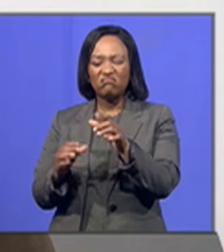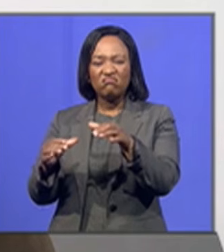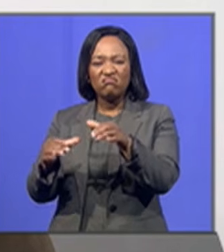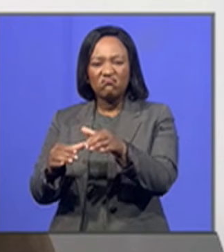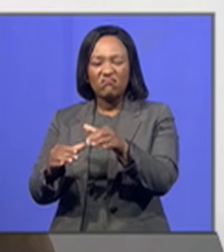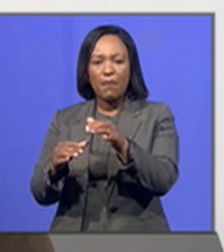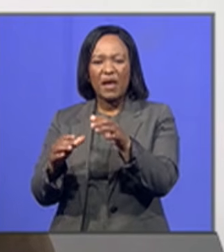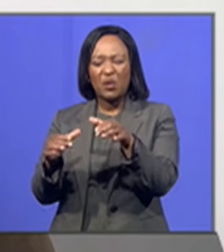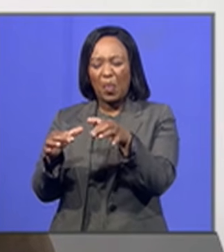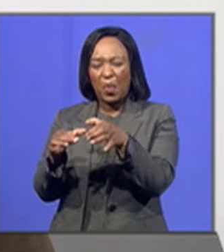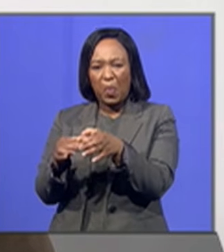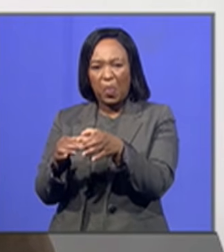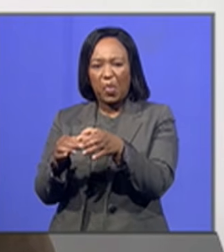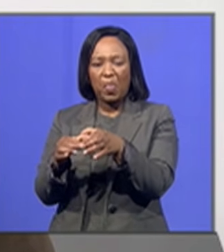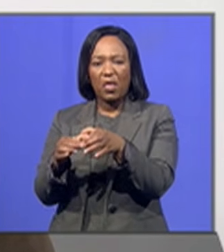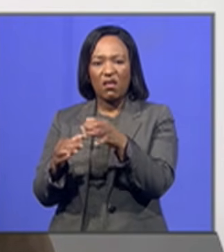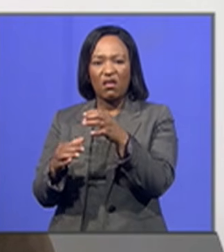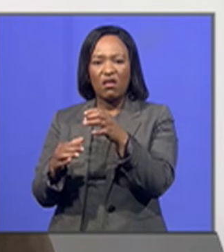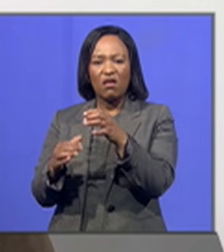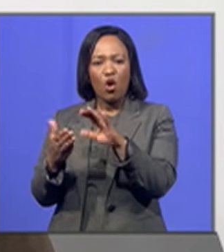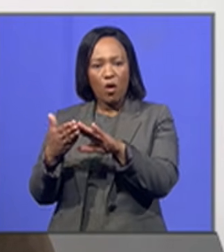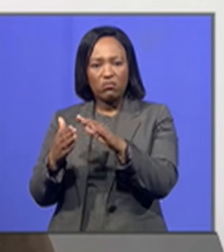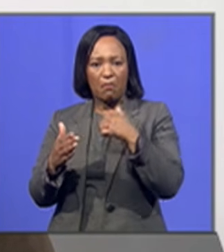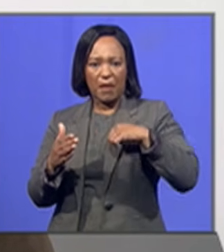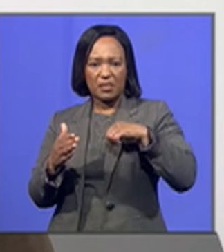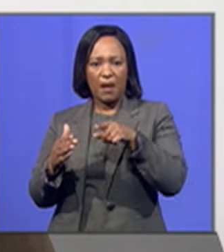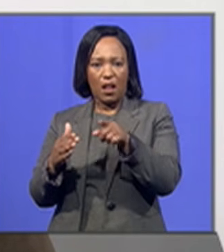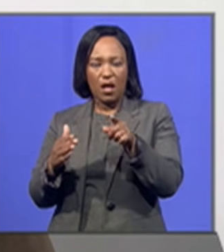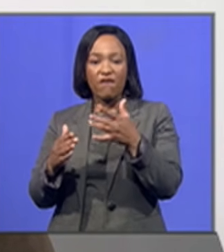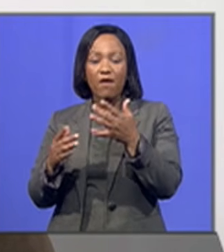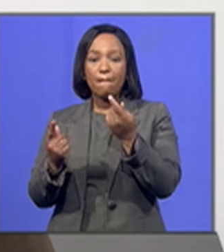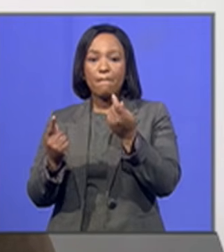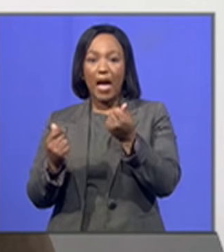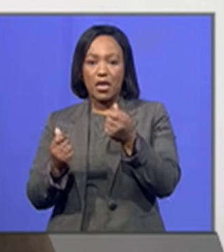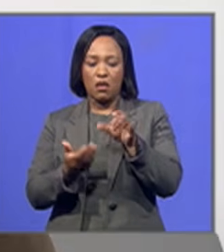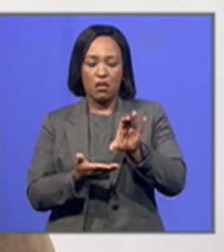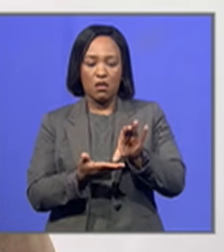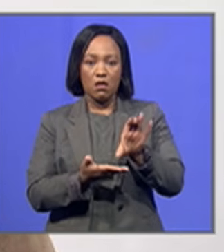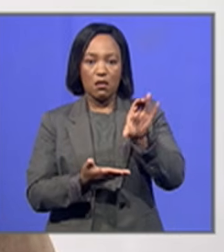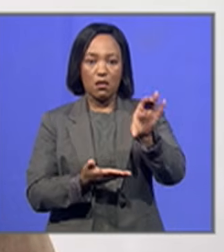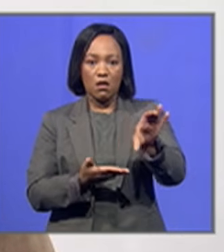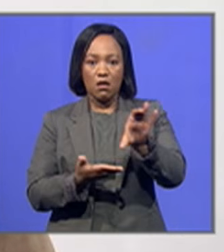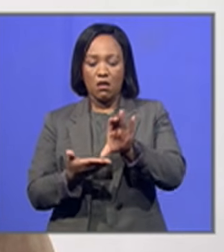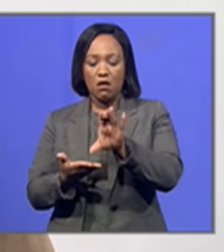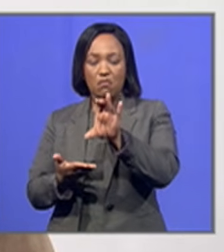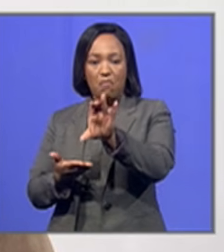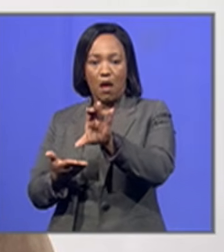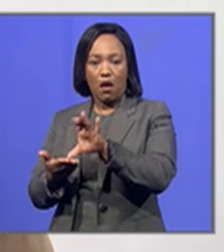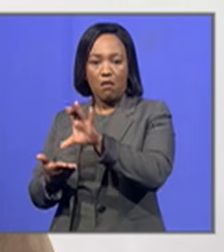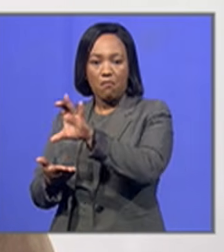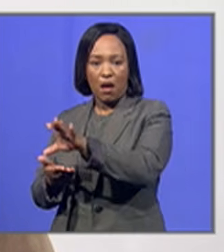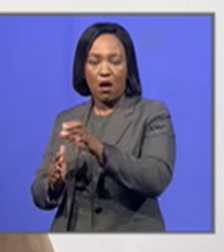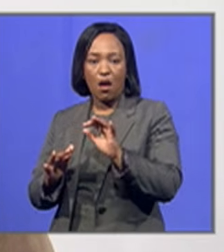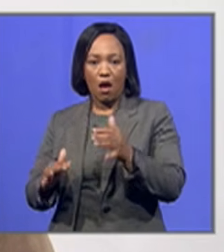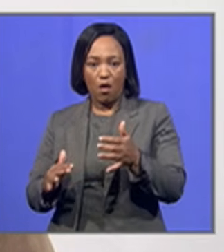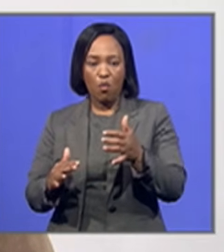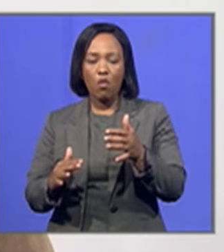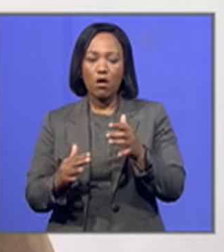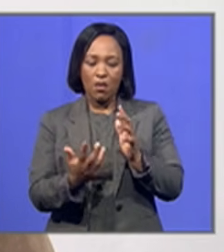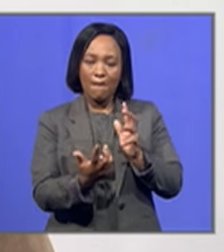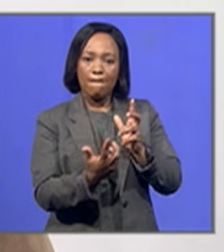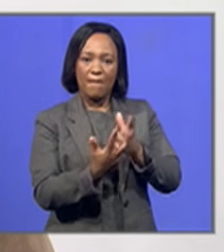hore ha ho fuwana ditjhelete kapa ha ho arolwa ditjhelete ba fumane ka tsela e leng